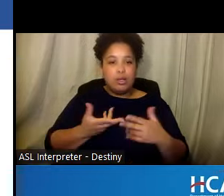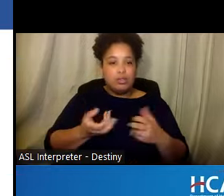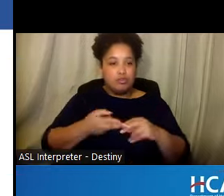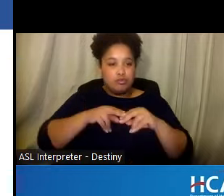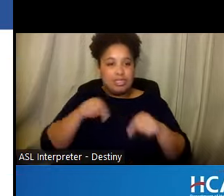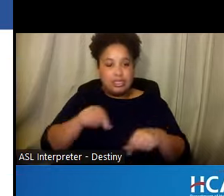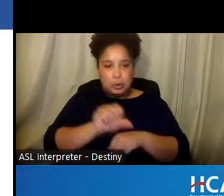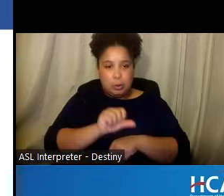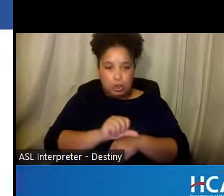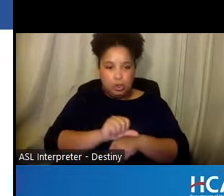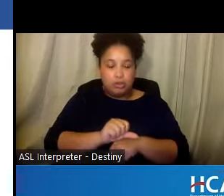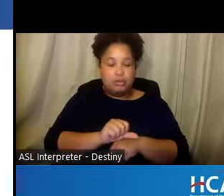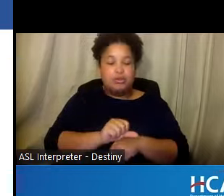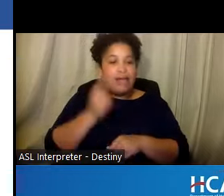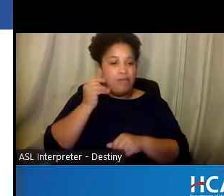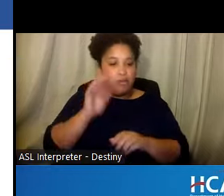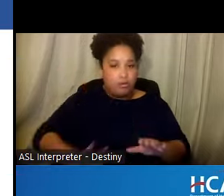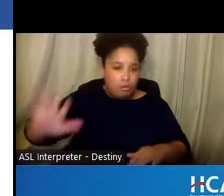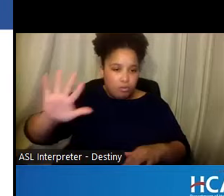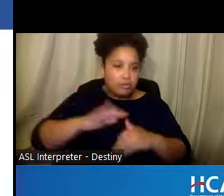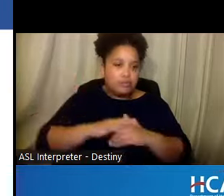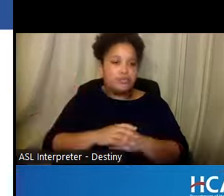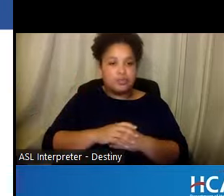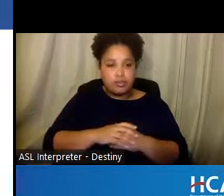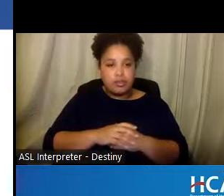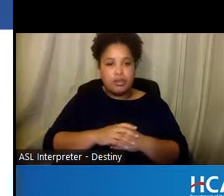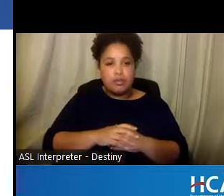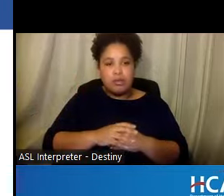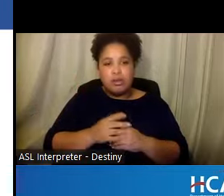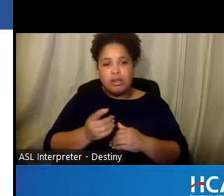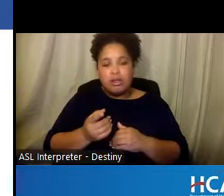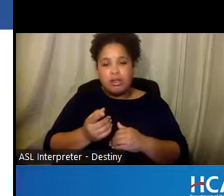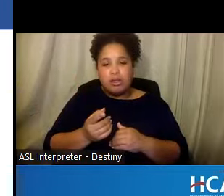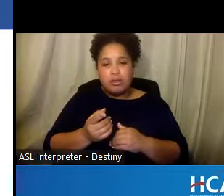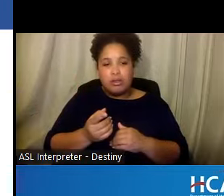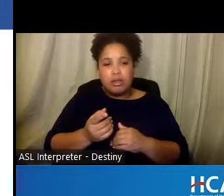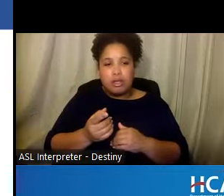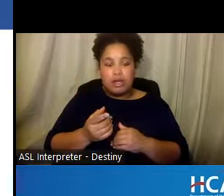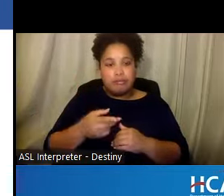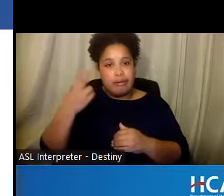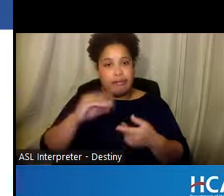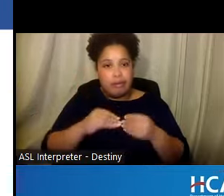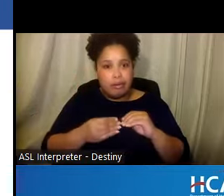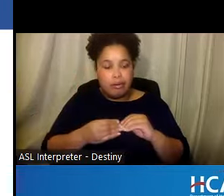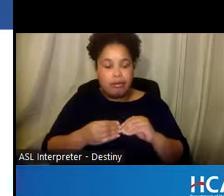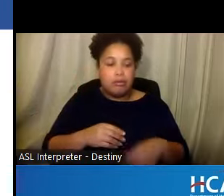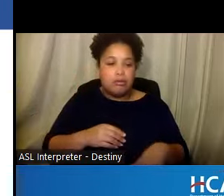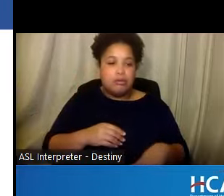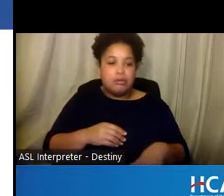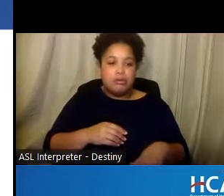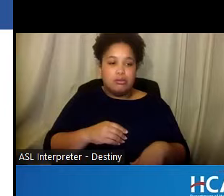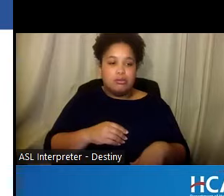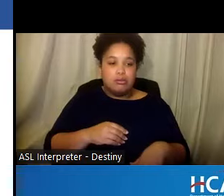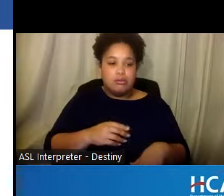this workforce across California with a little bit of a lofty number target there of an additional,